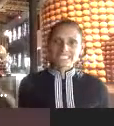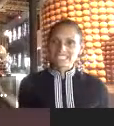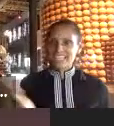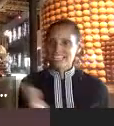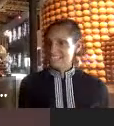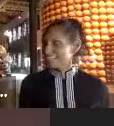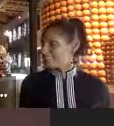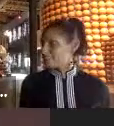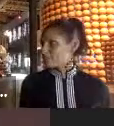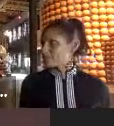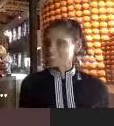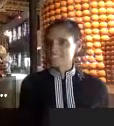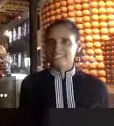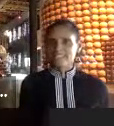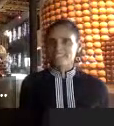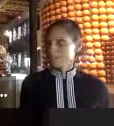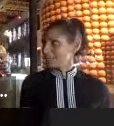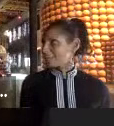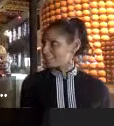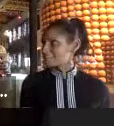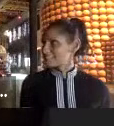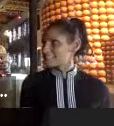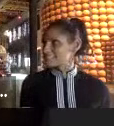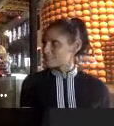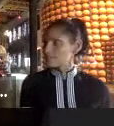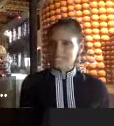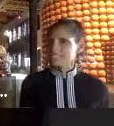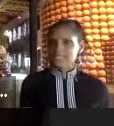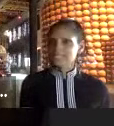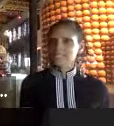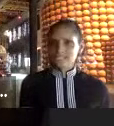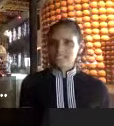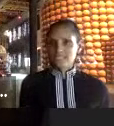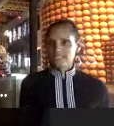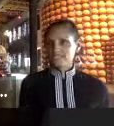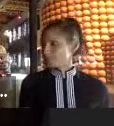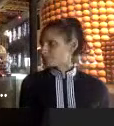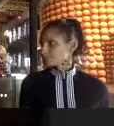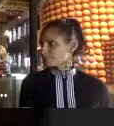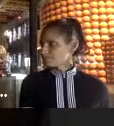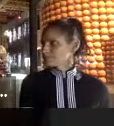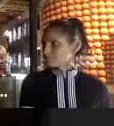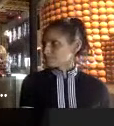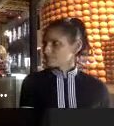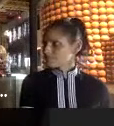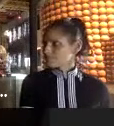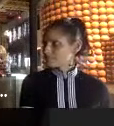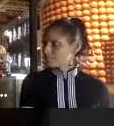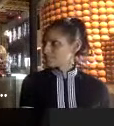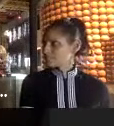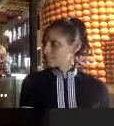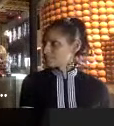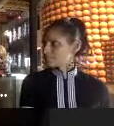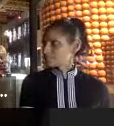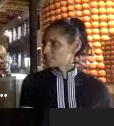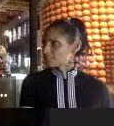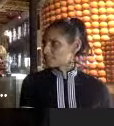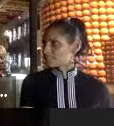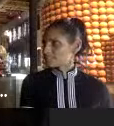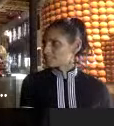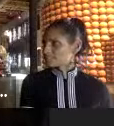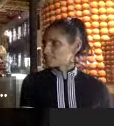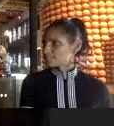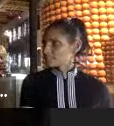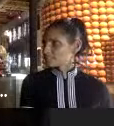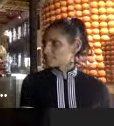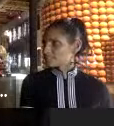When Micheline and I got together, it was just like, okay, this is amazing. We were very excited about like our individual